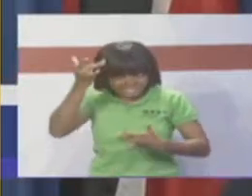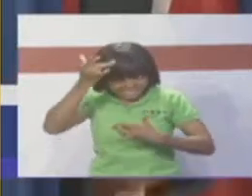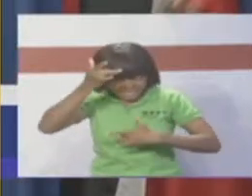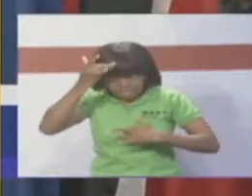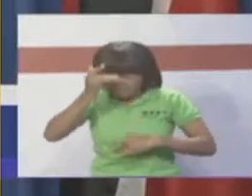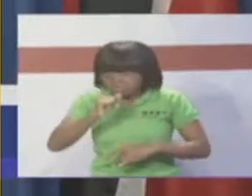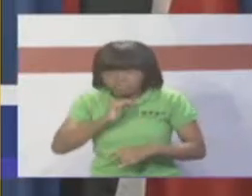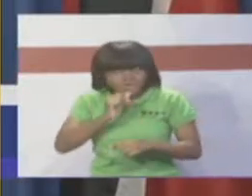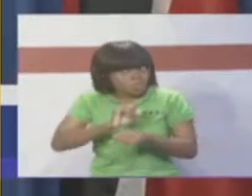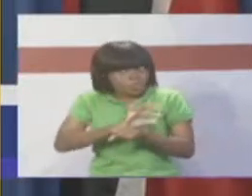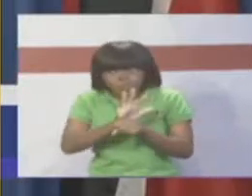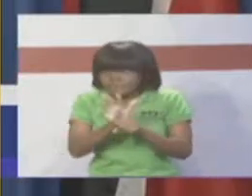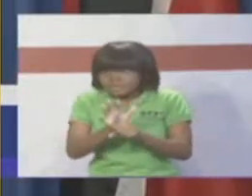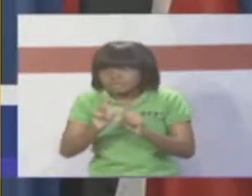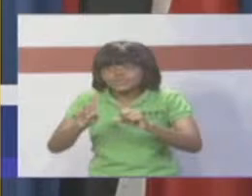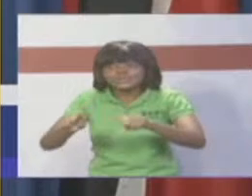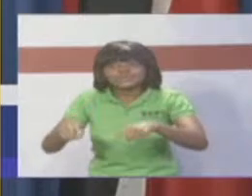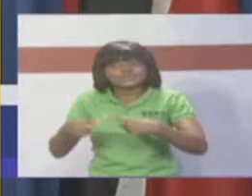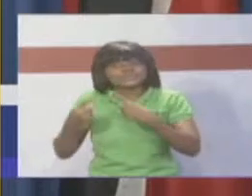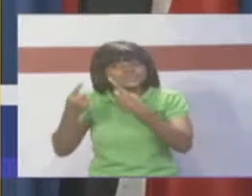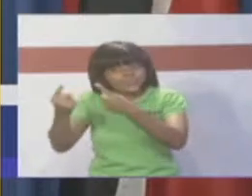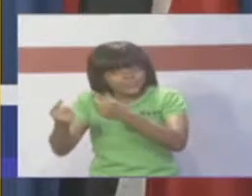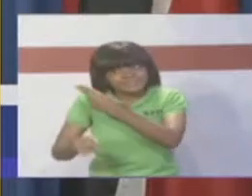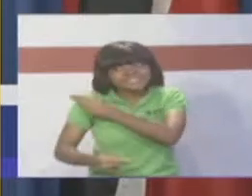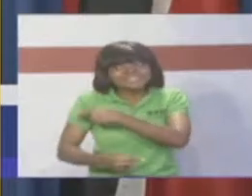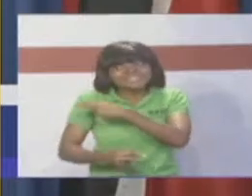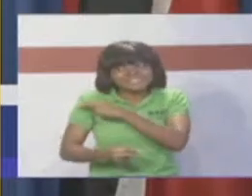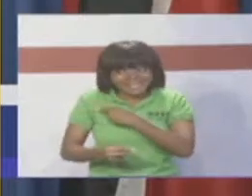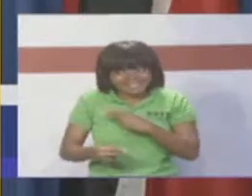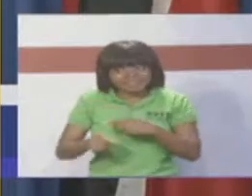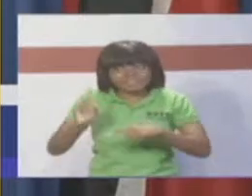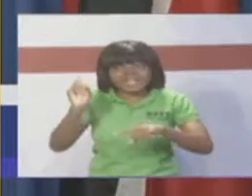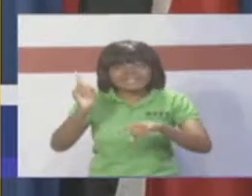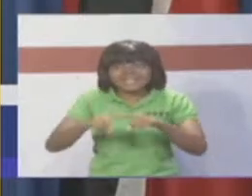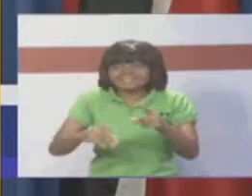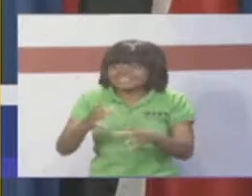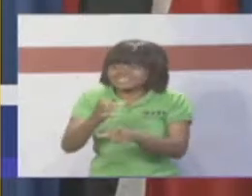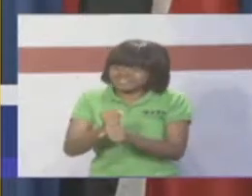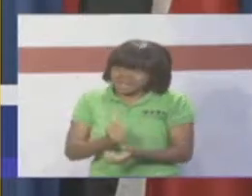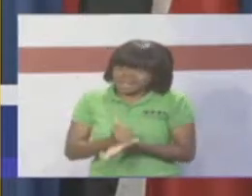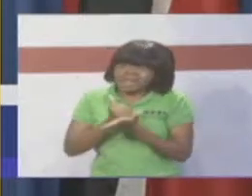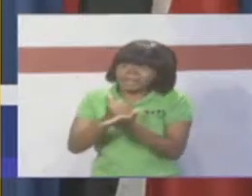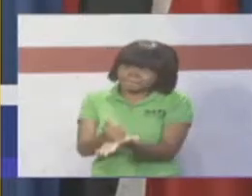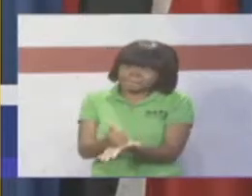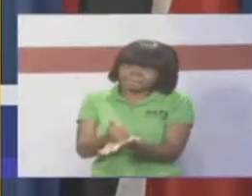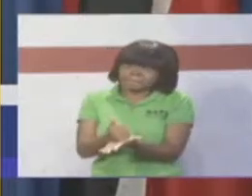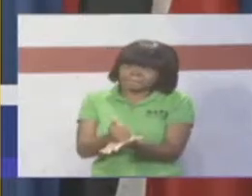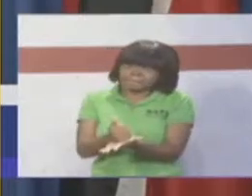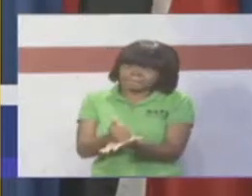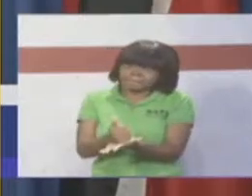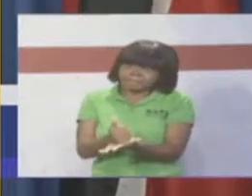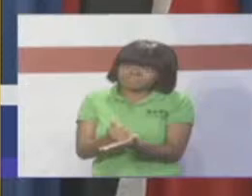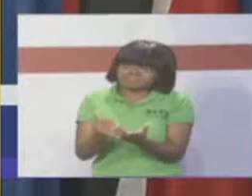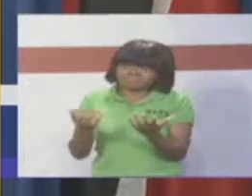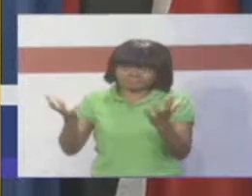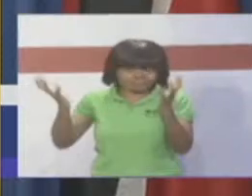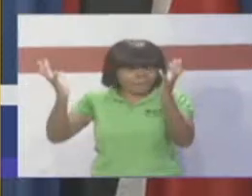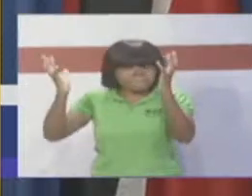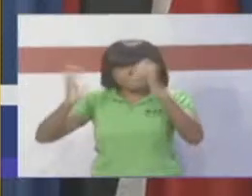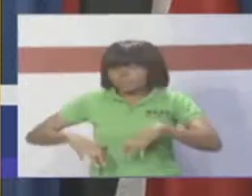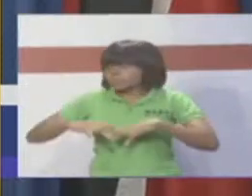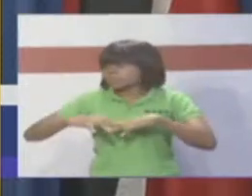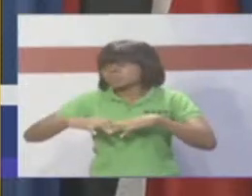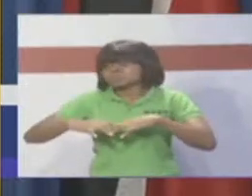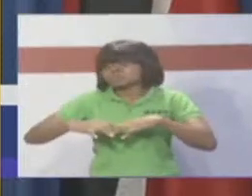will then come under pressure, and that is when the healthcare system will collapse. And I'm